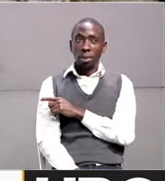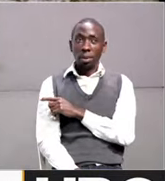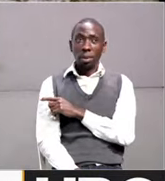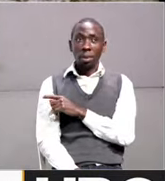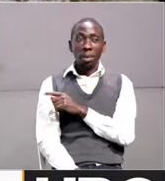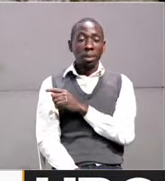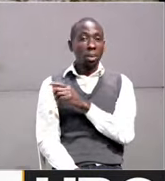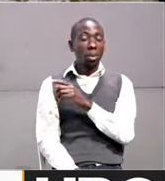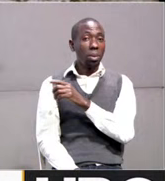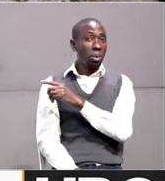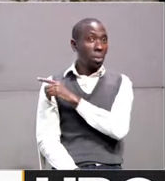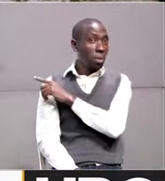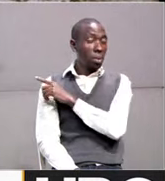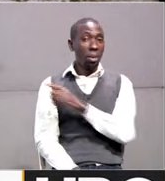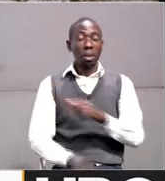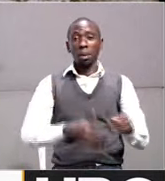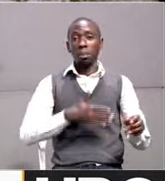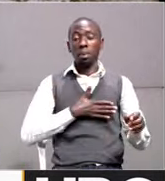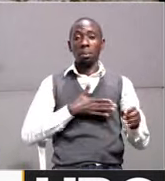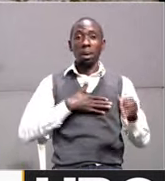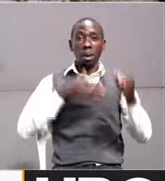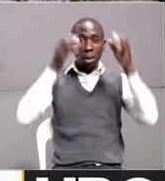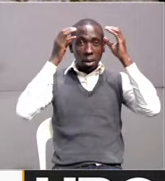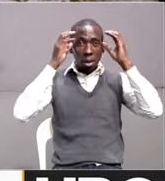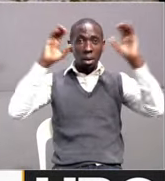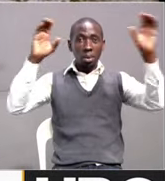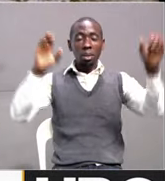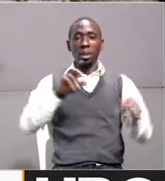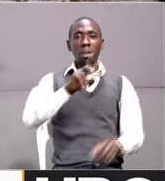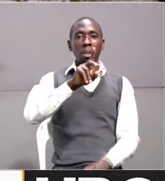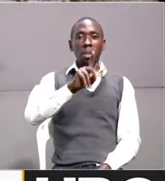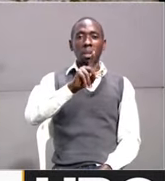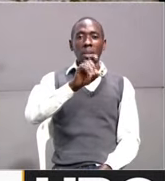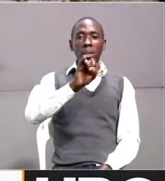those are my herds at Kisozi,